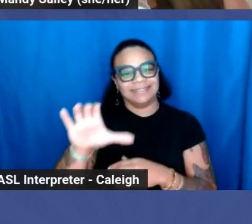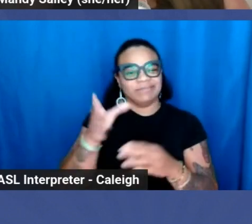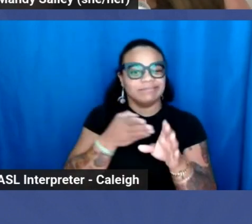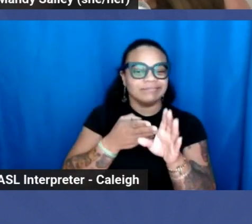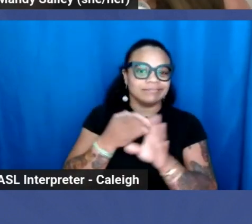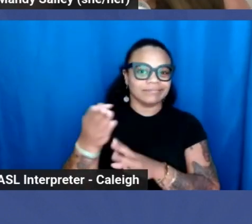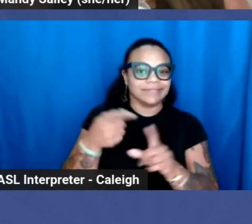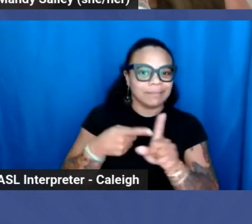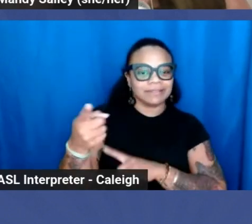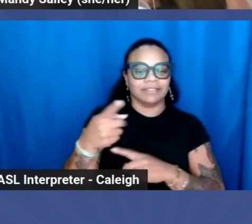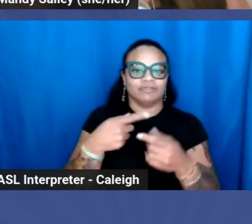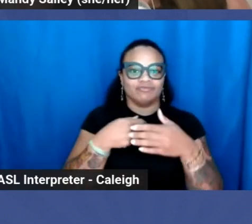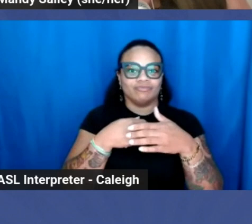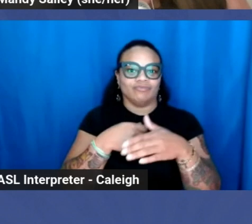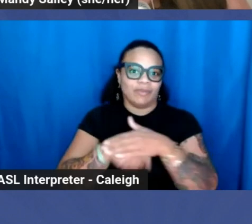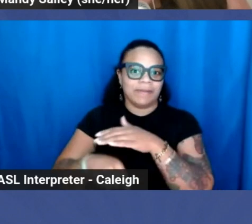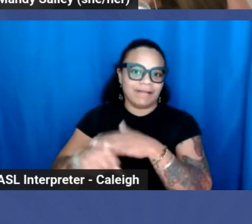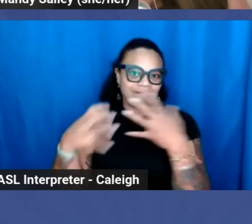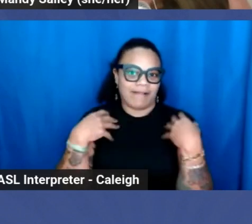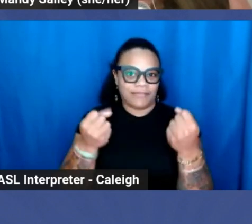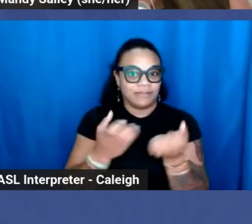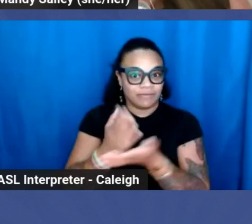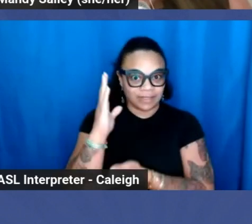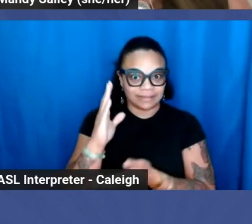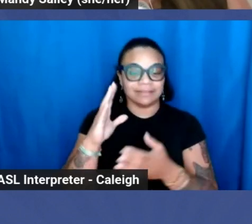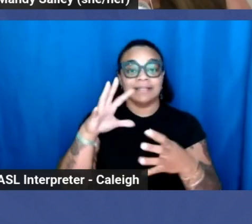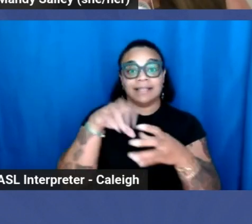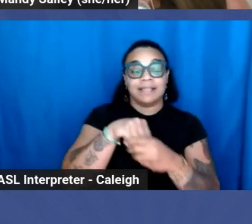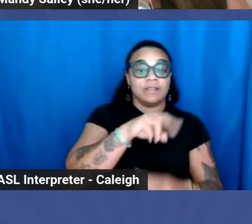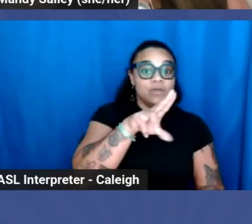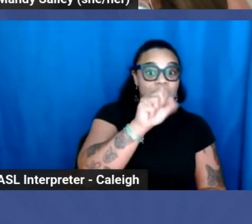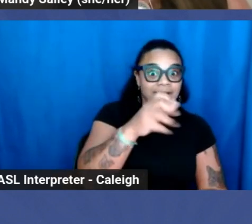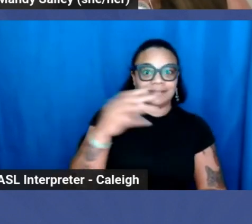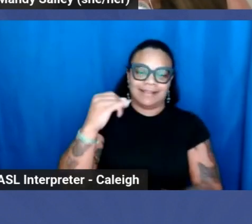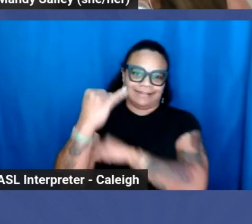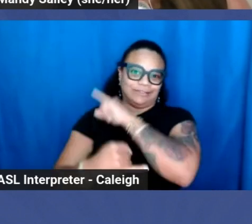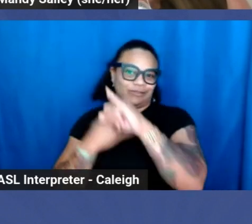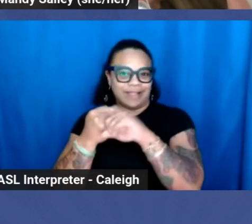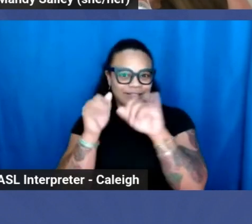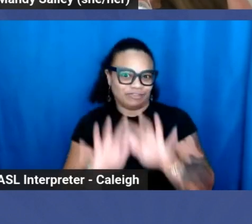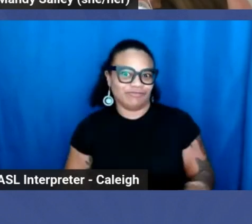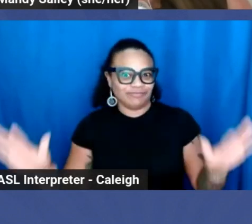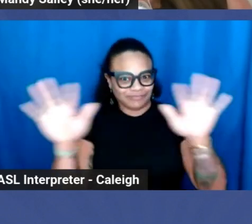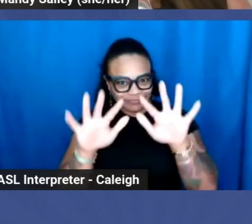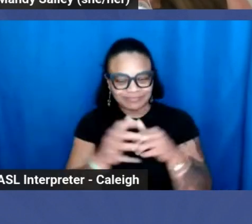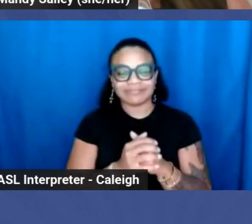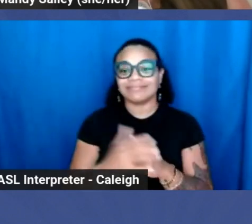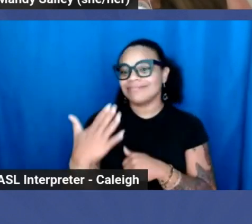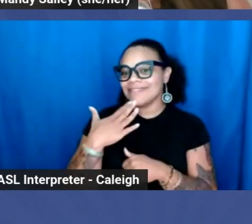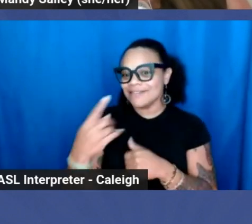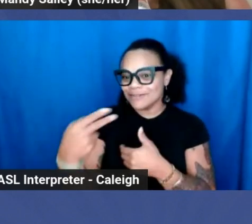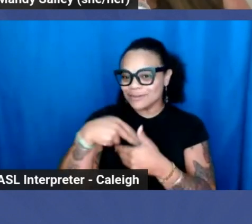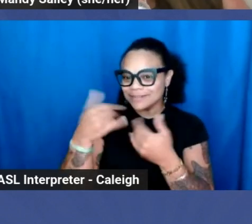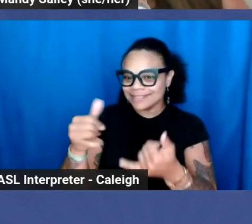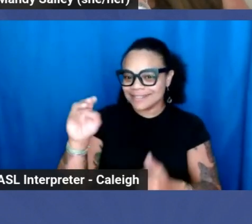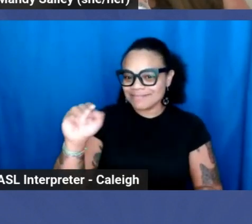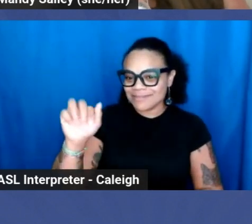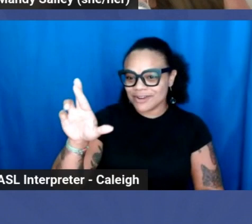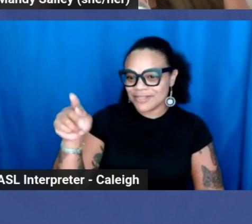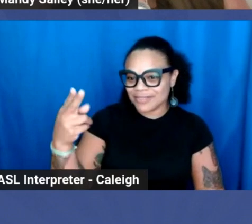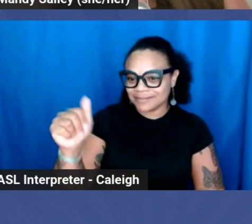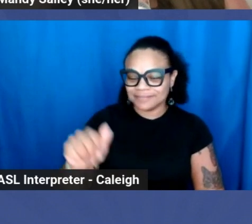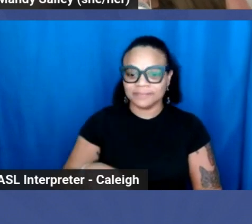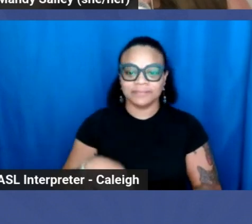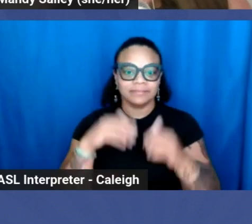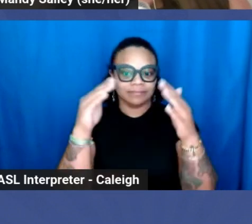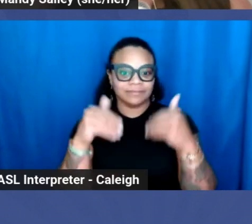reproductive health and rights with a scope that spans both the United States and the international landscapes. Thanks for being here, Martha.